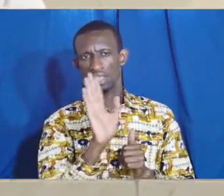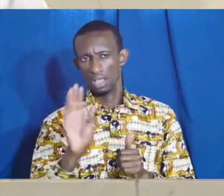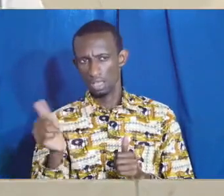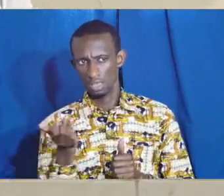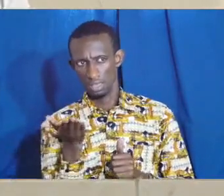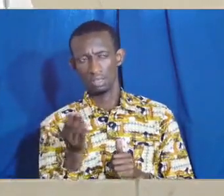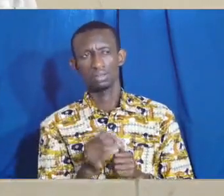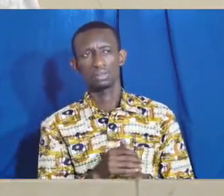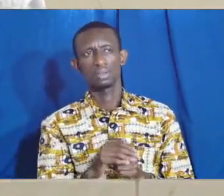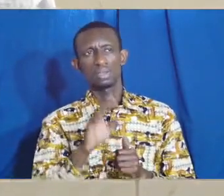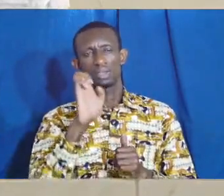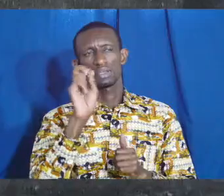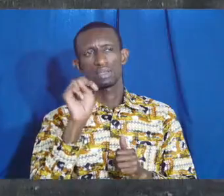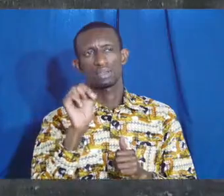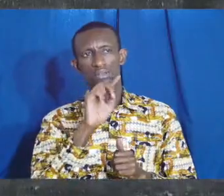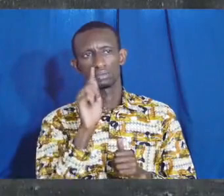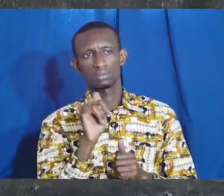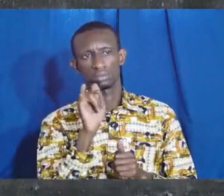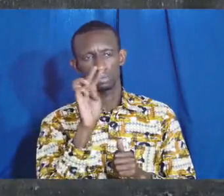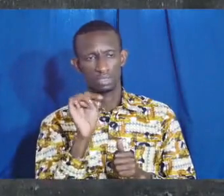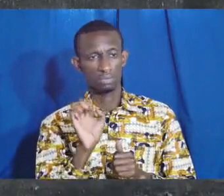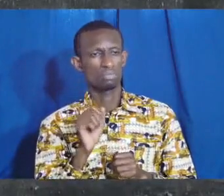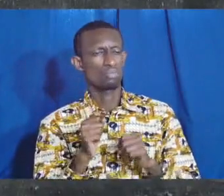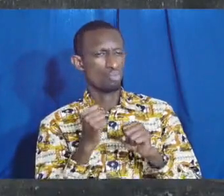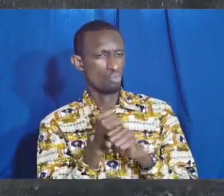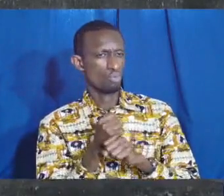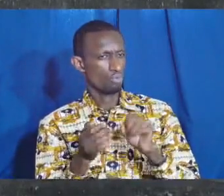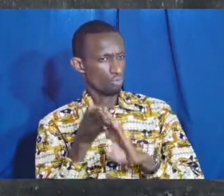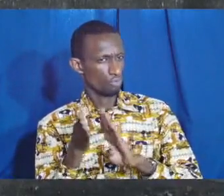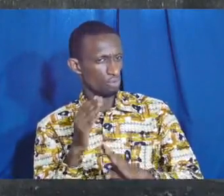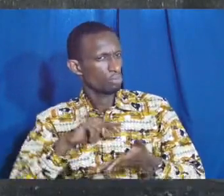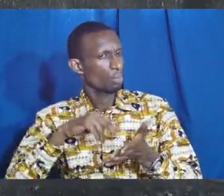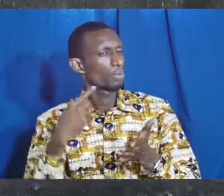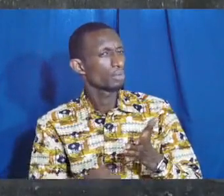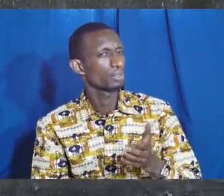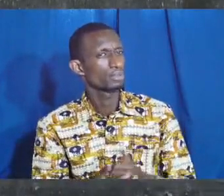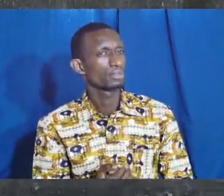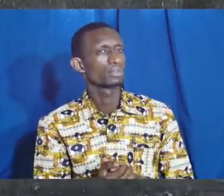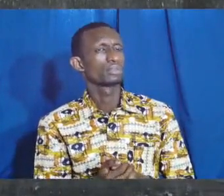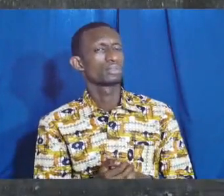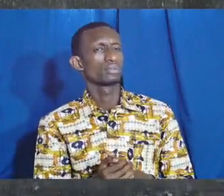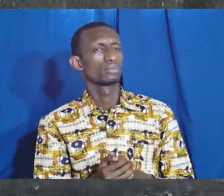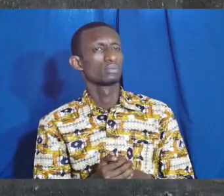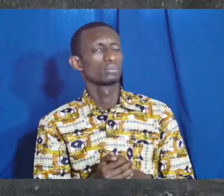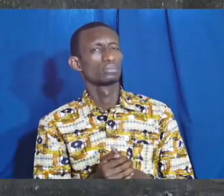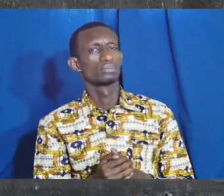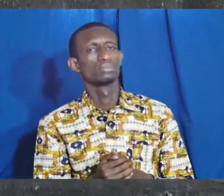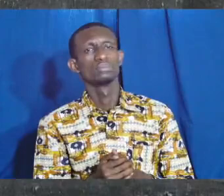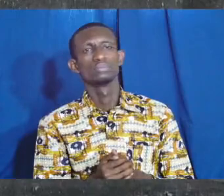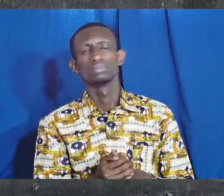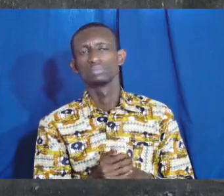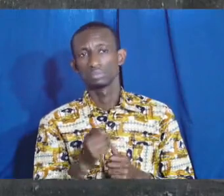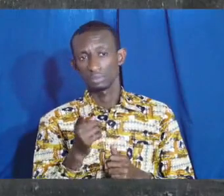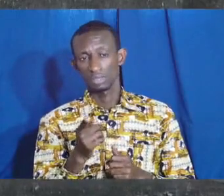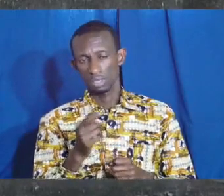enzymes, they work rapidly. If it means they work rapidly, it means that they